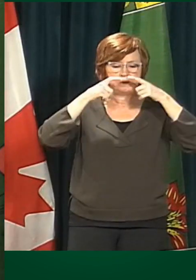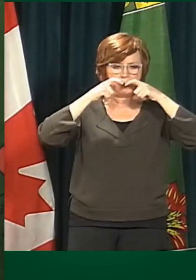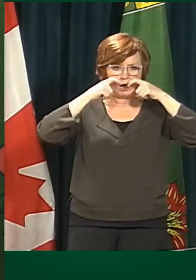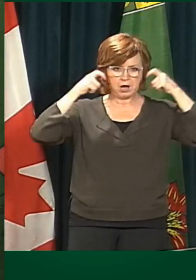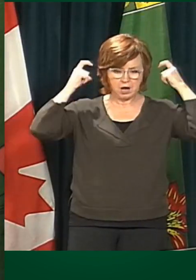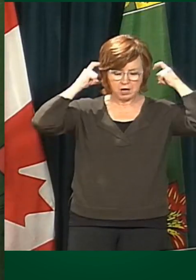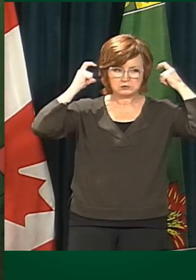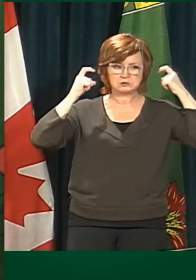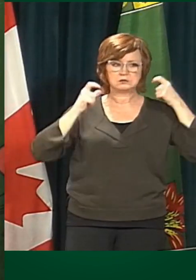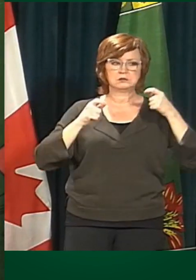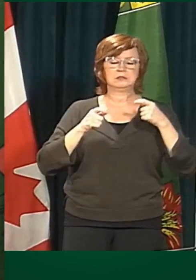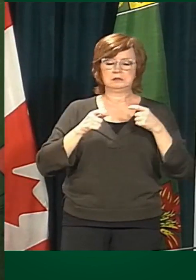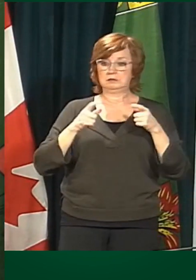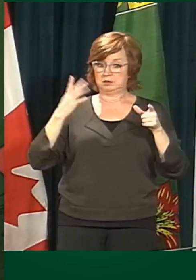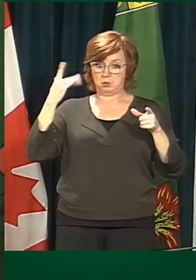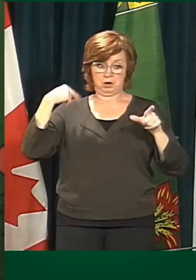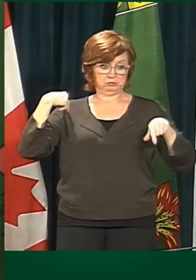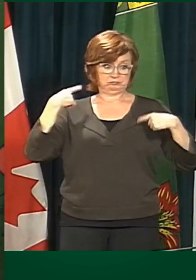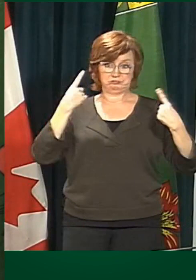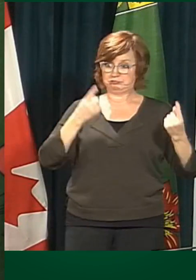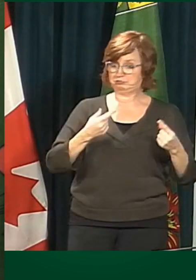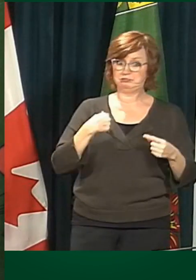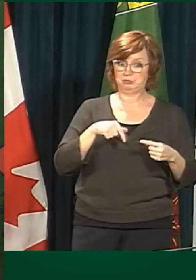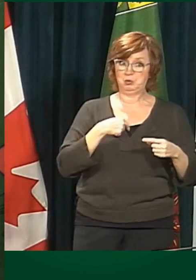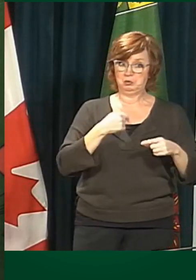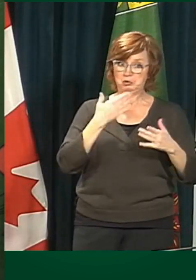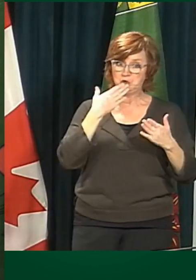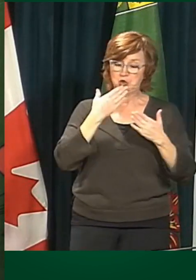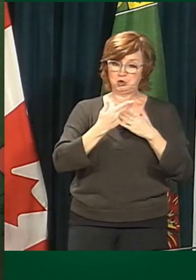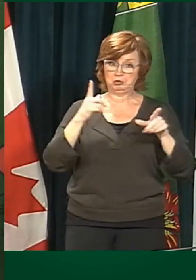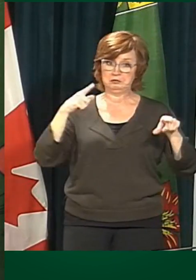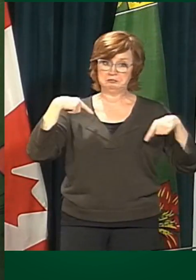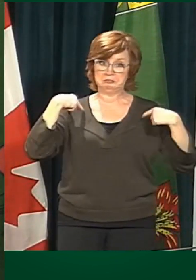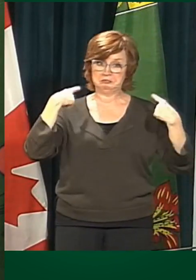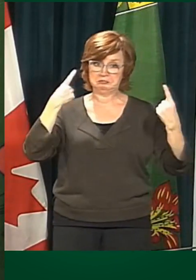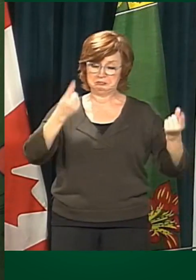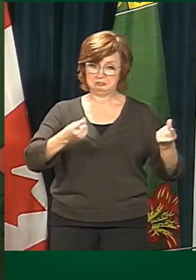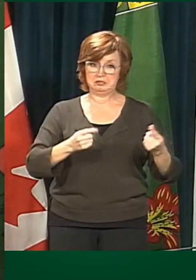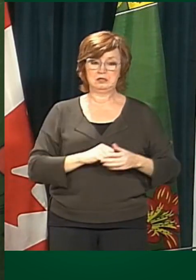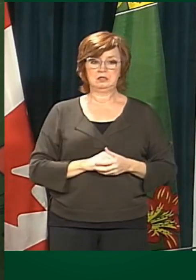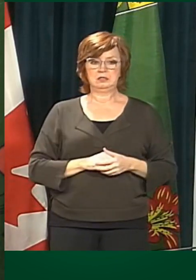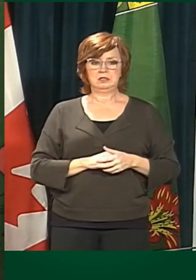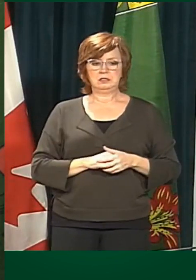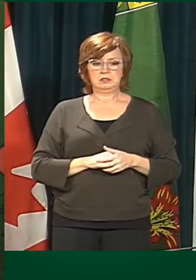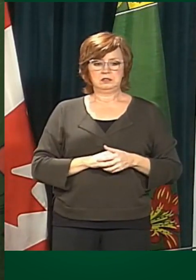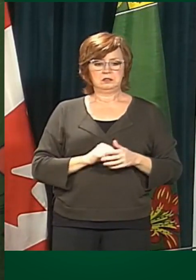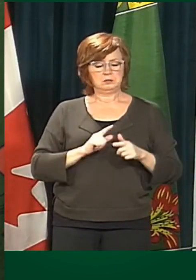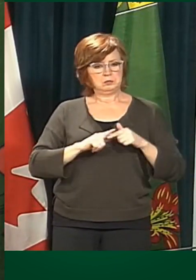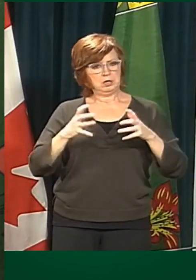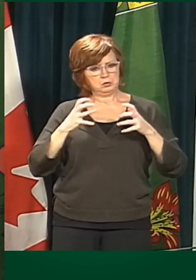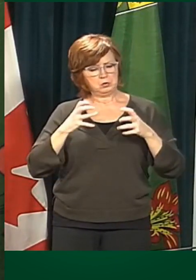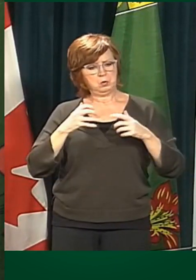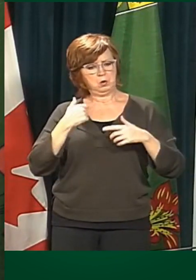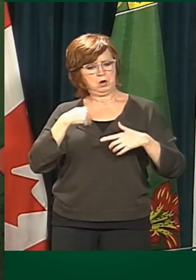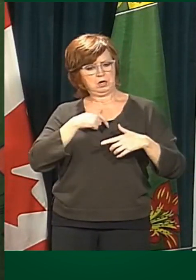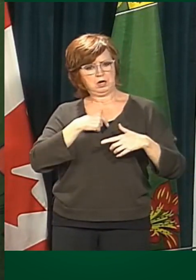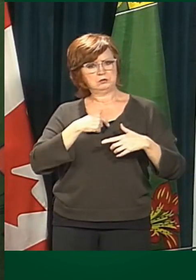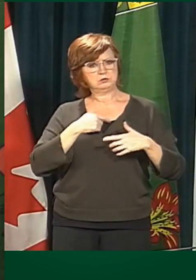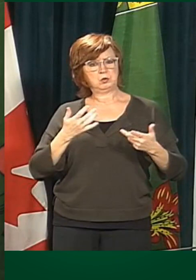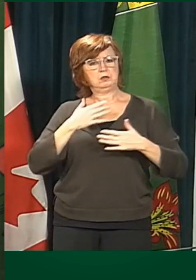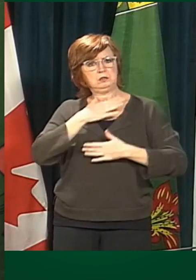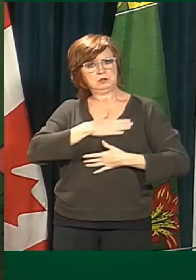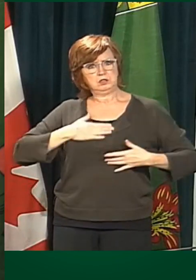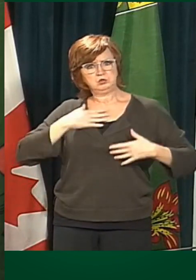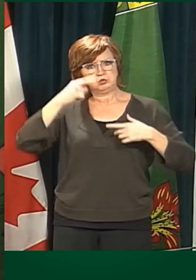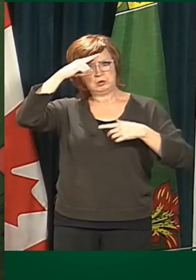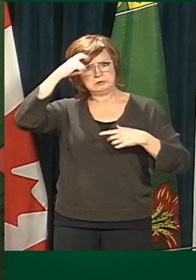be some look at what other activities can be allowed that lets us enjoy summer, lets us